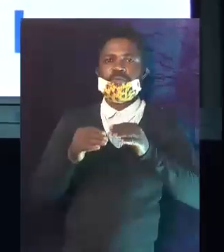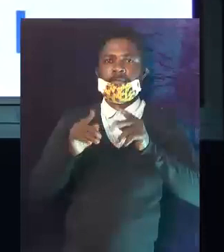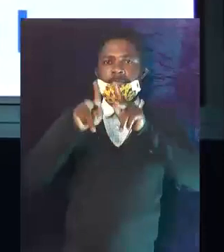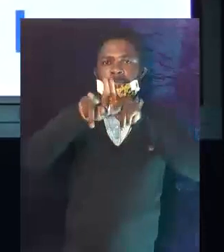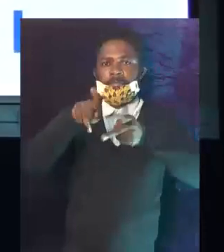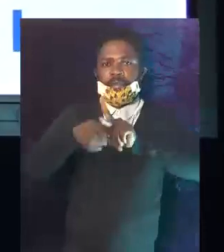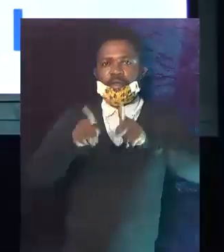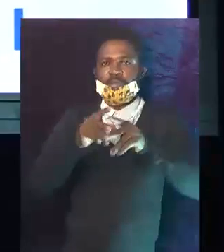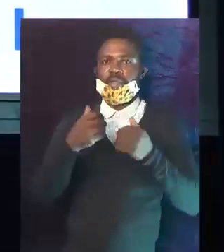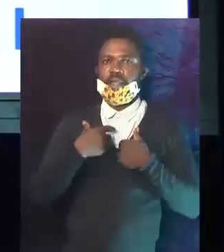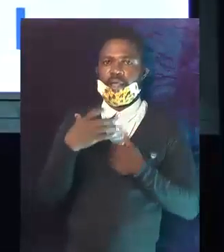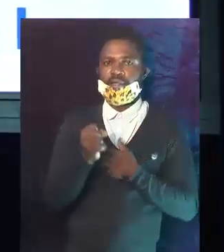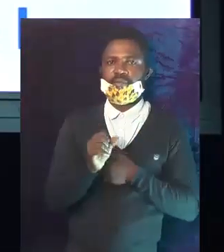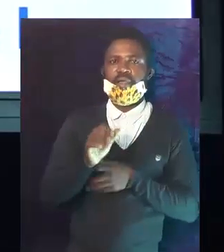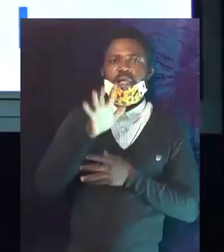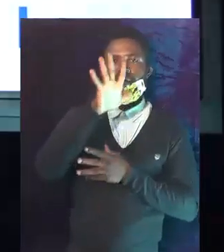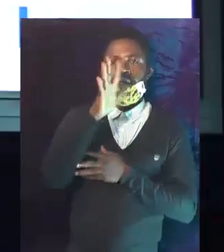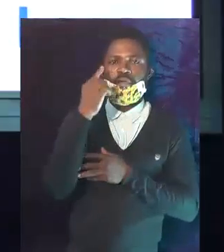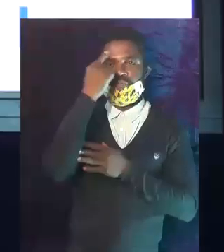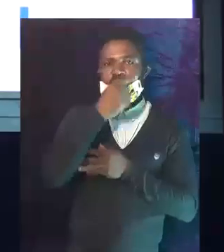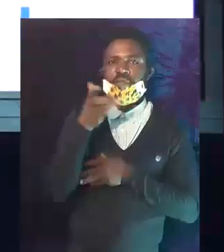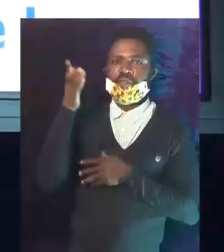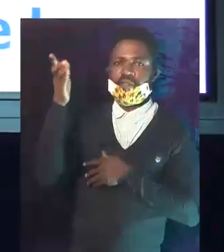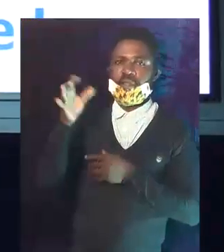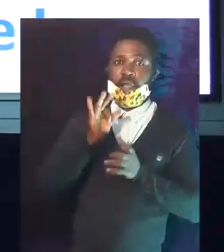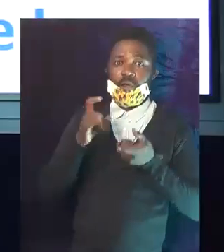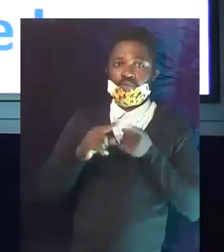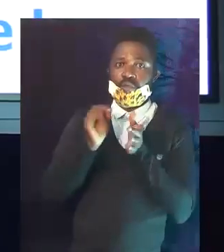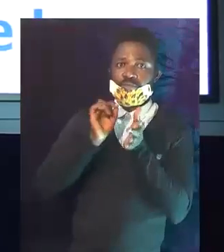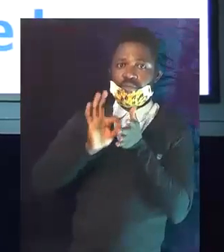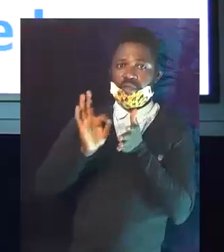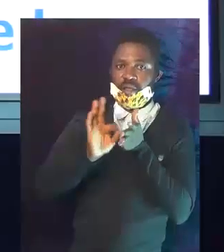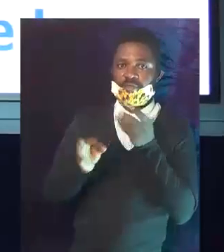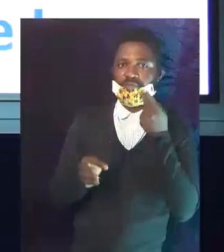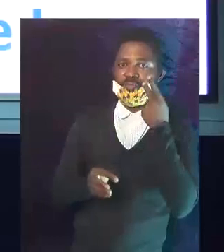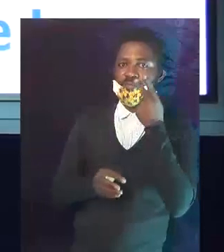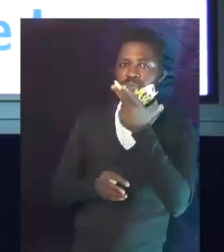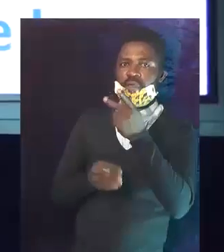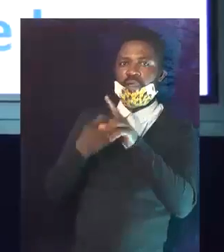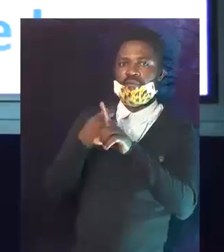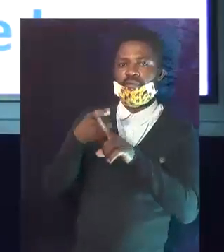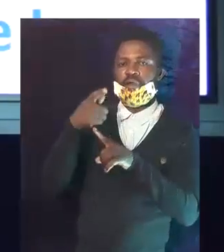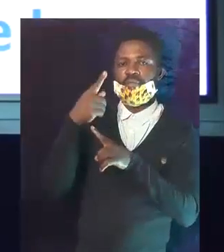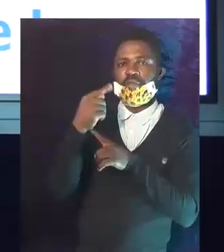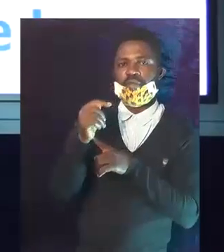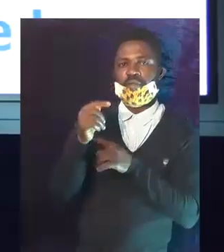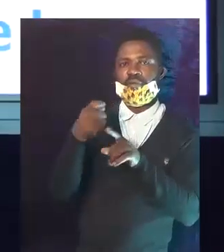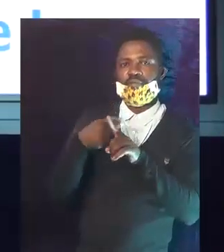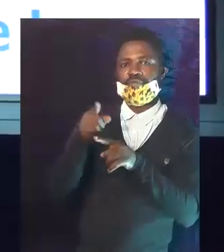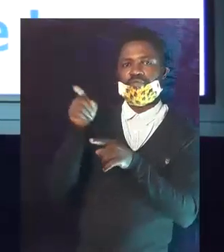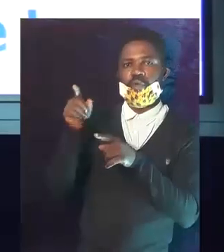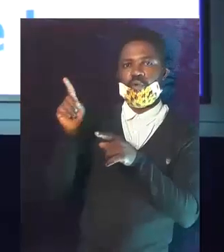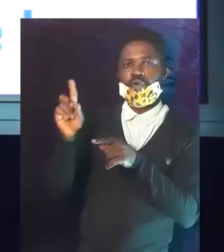get 5 faces? There are 5 faces there, and I'm going to count them for you. Let's go. From the front view